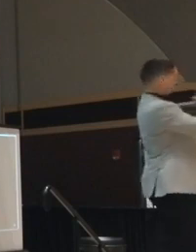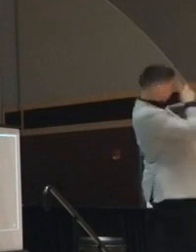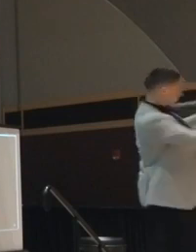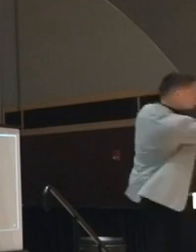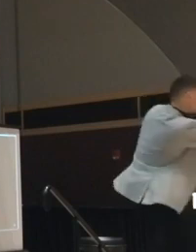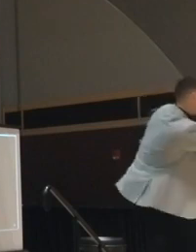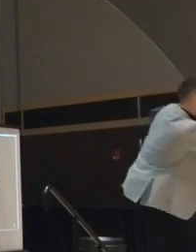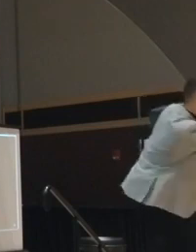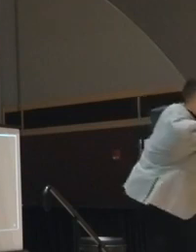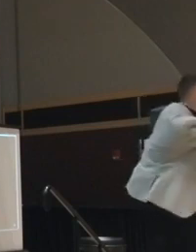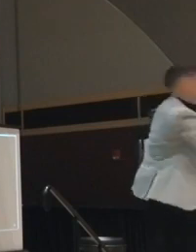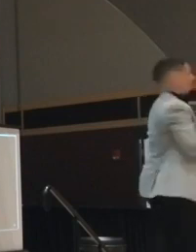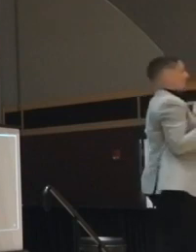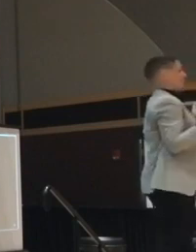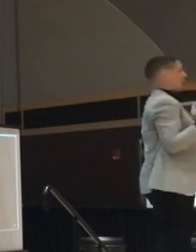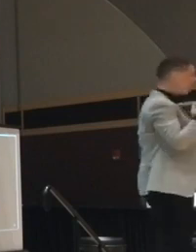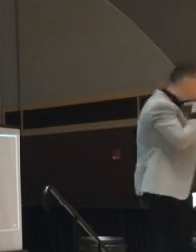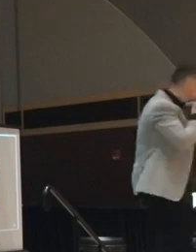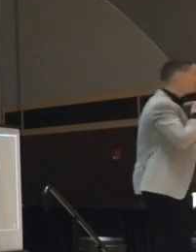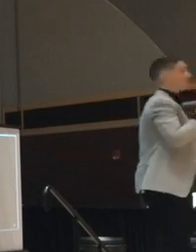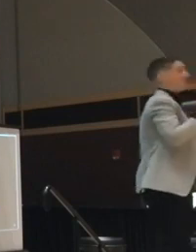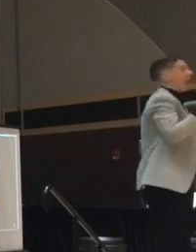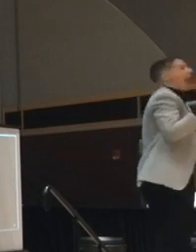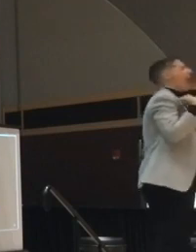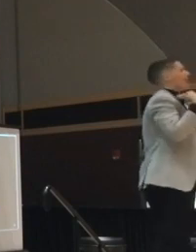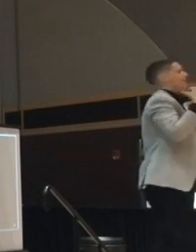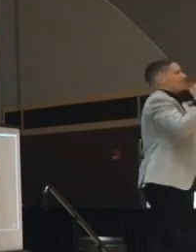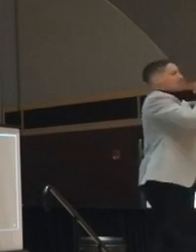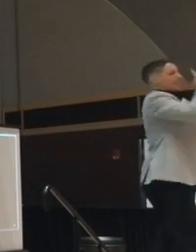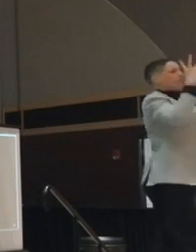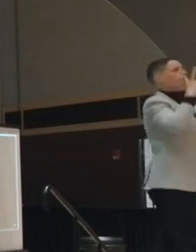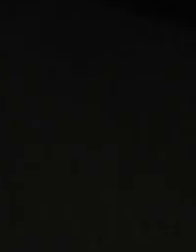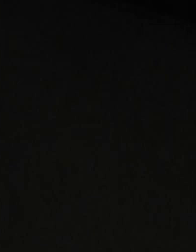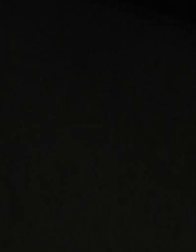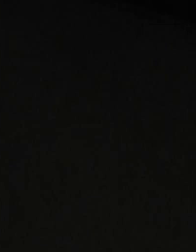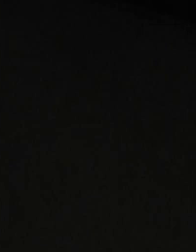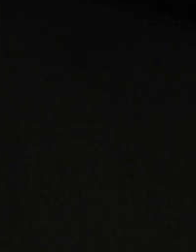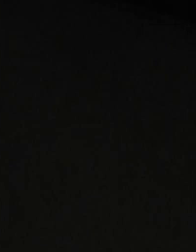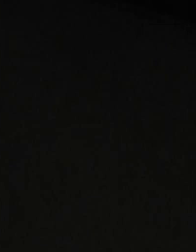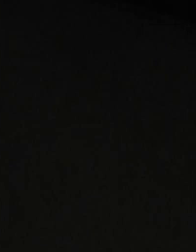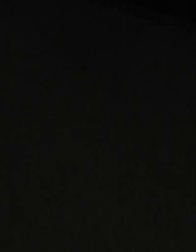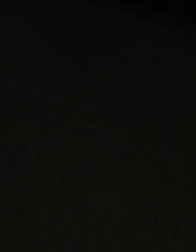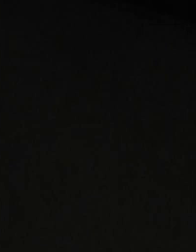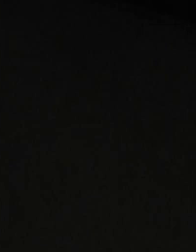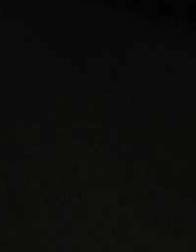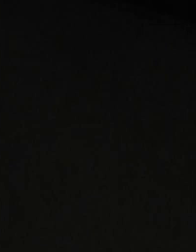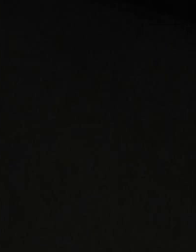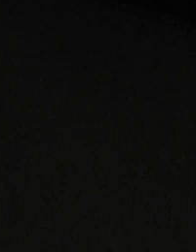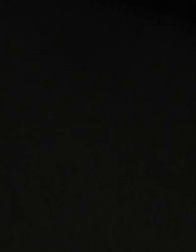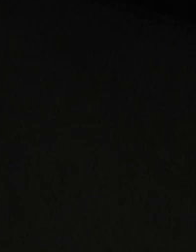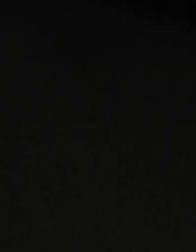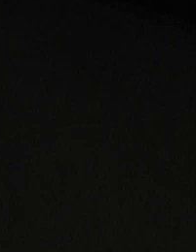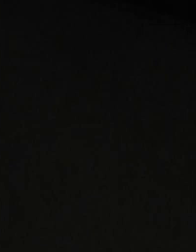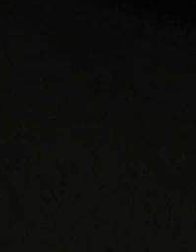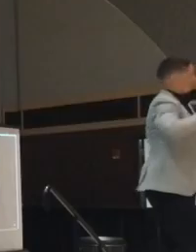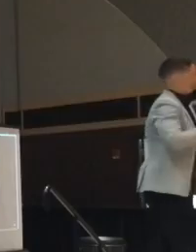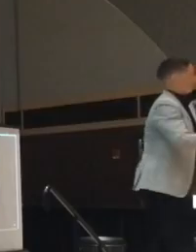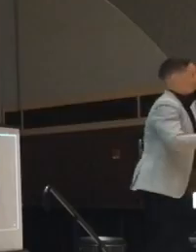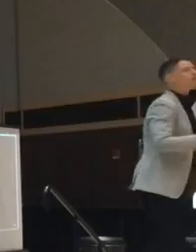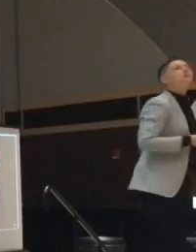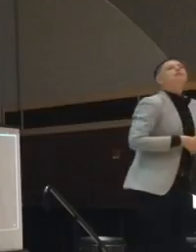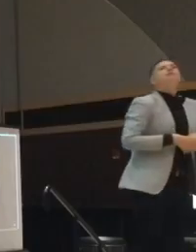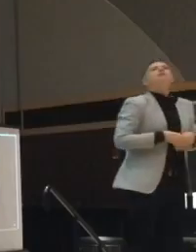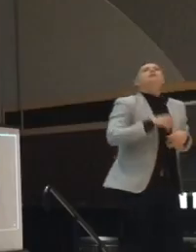full. Not be pretty. Steve Jobs loved calligraphy. Now, the reason why your phone's easy to use, because